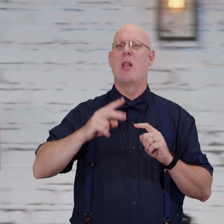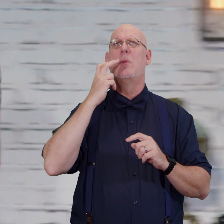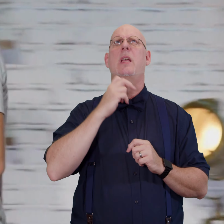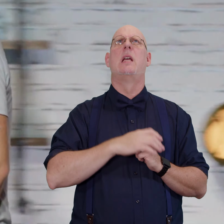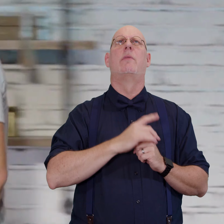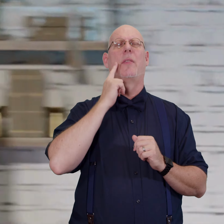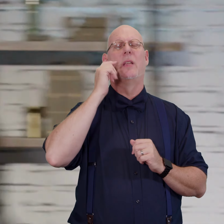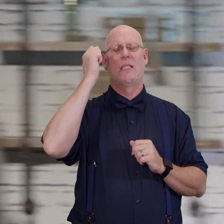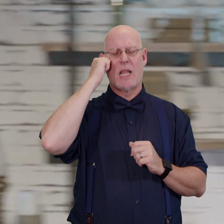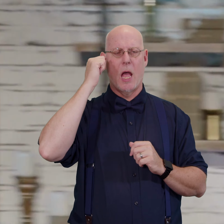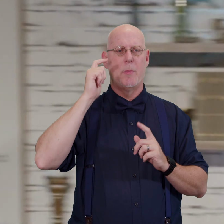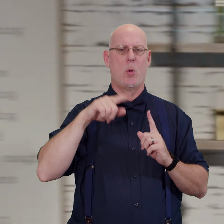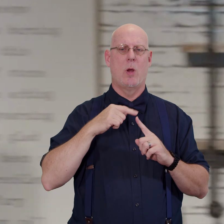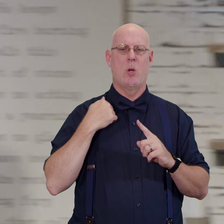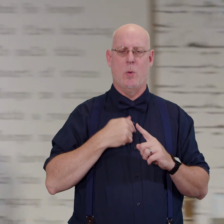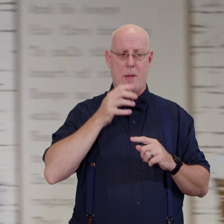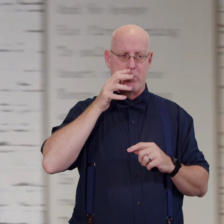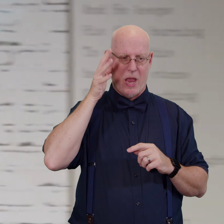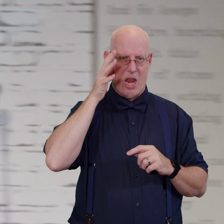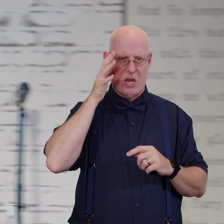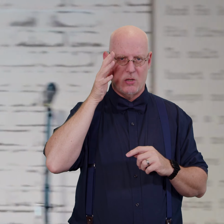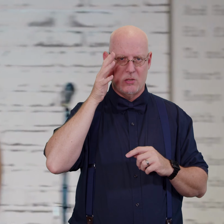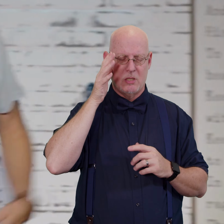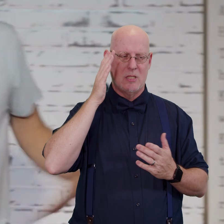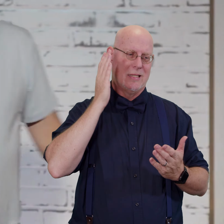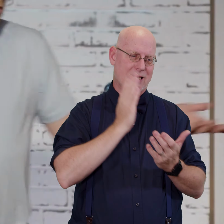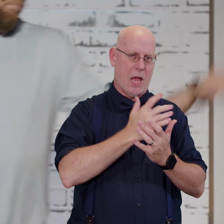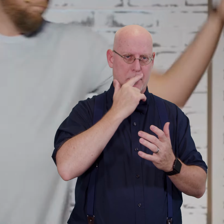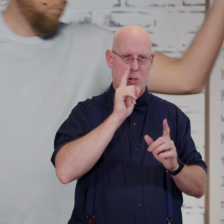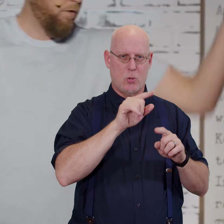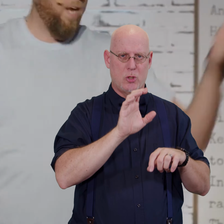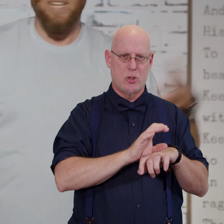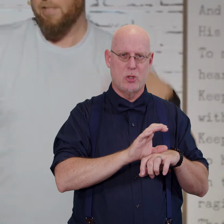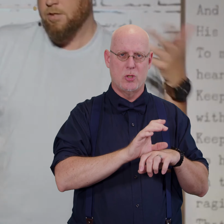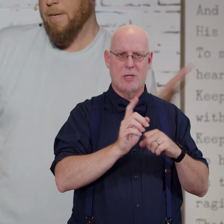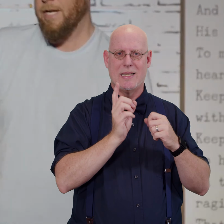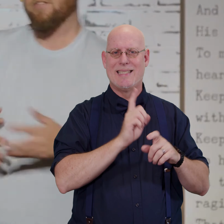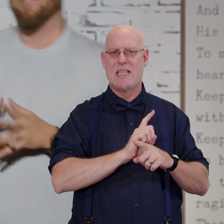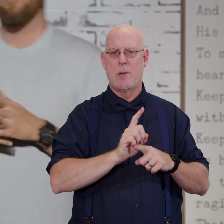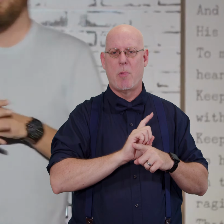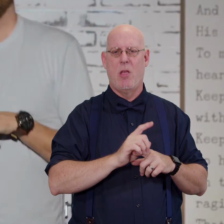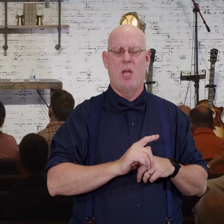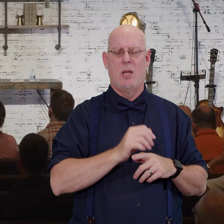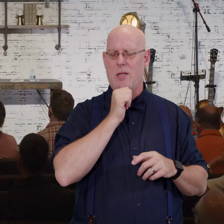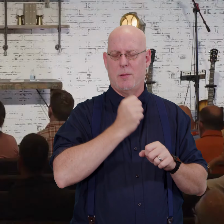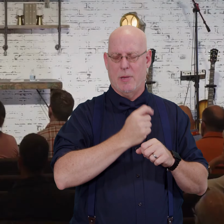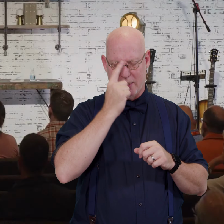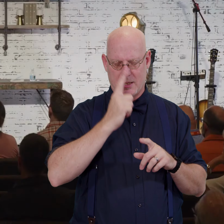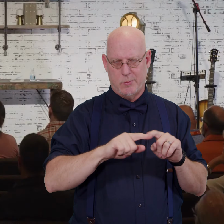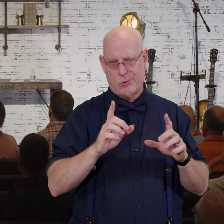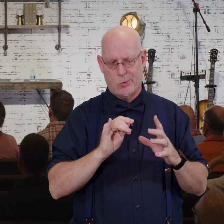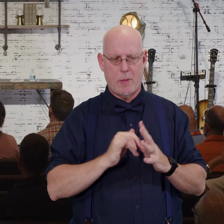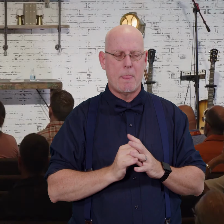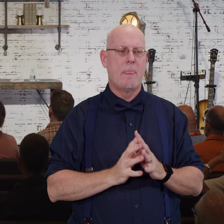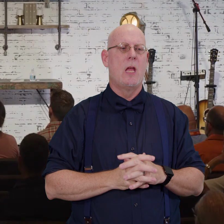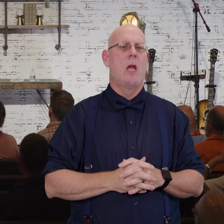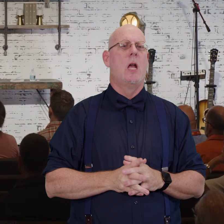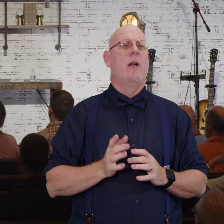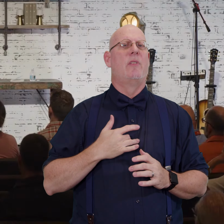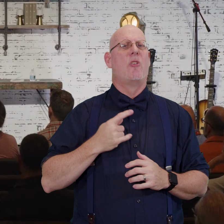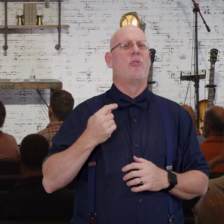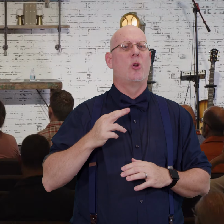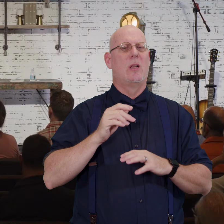I think it's really dumb when we as parents ground our kids from coming to church. Like, right, that doesn't make any sense at all, and yep, we do it. But I